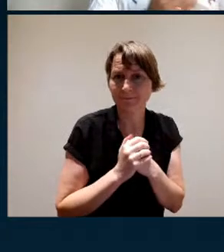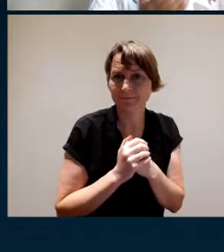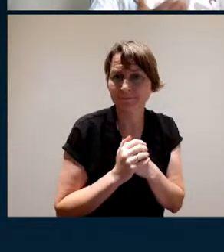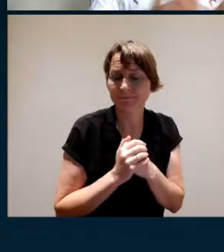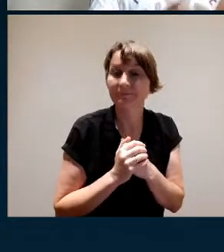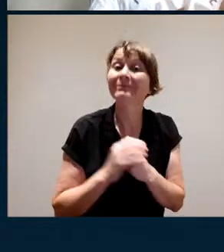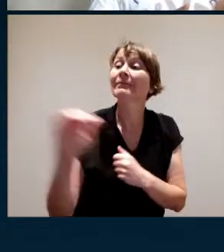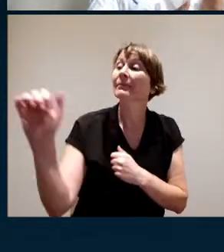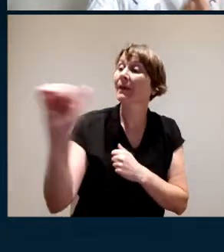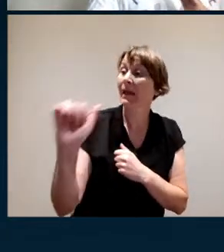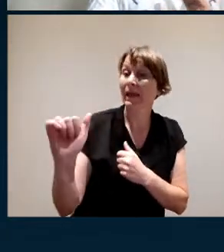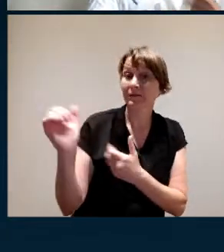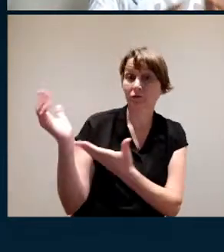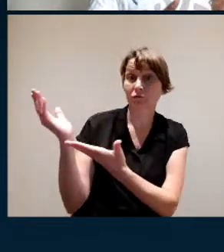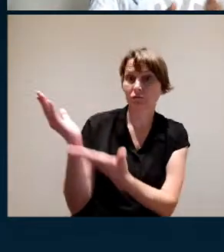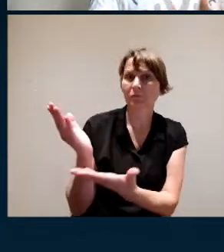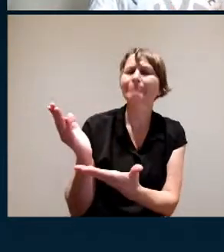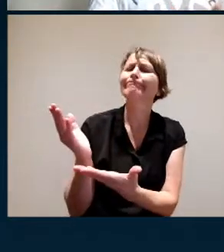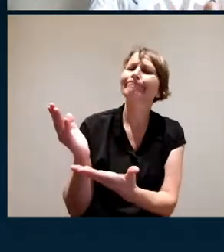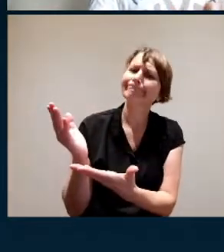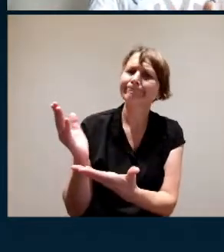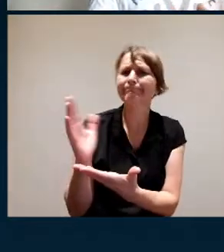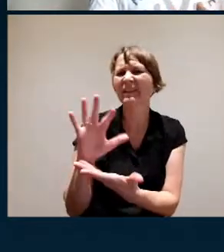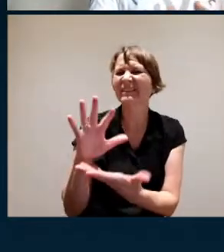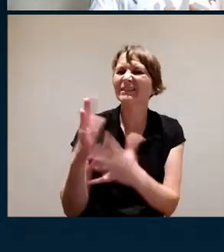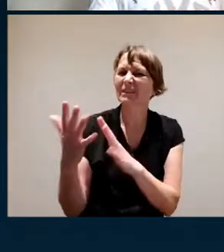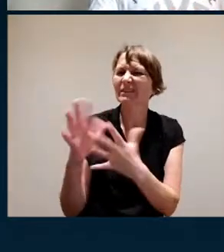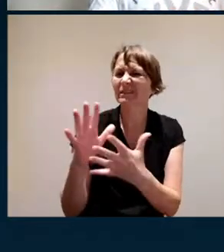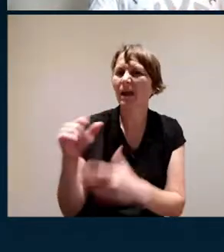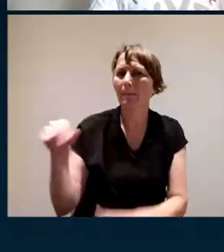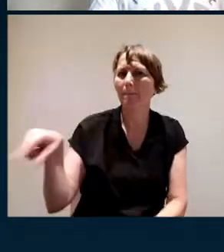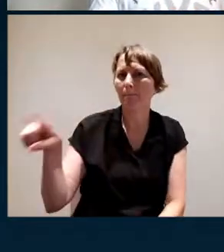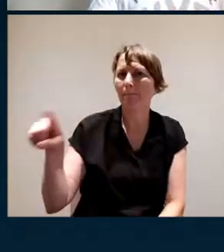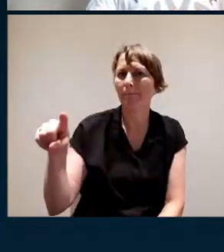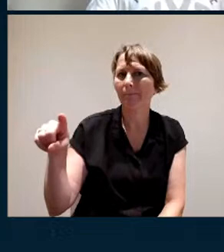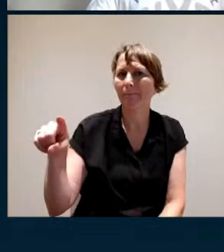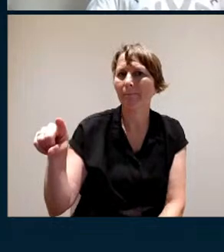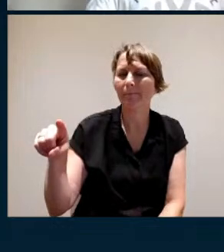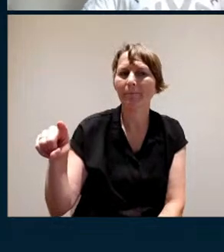some of the Azure services, let me put it that way, some of the Azure services have